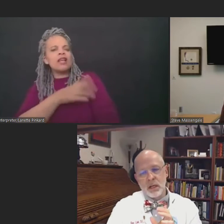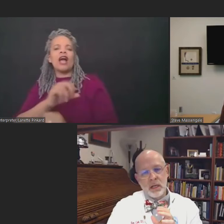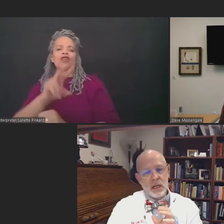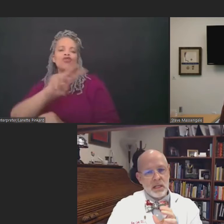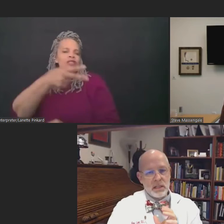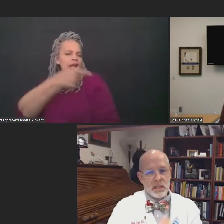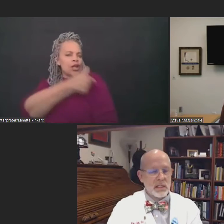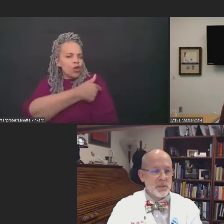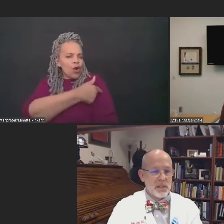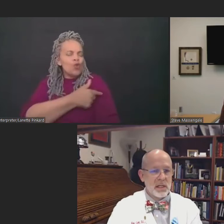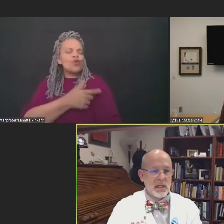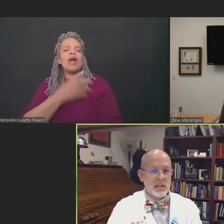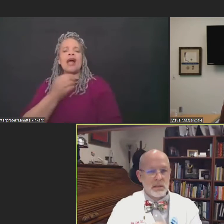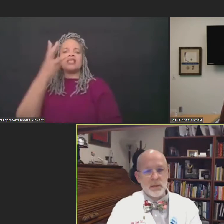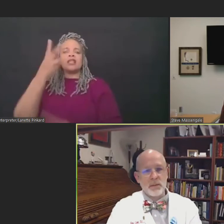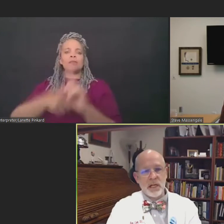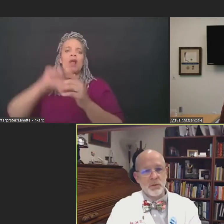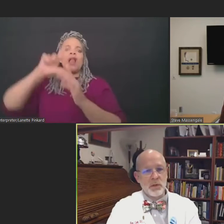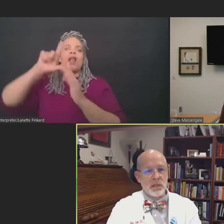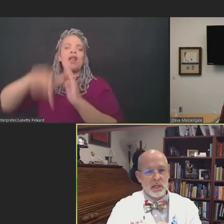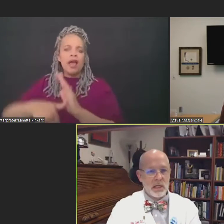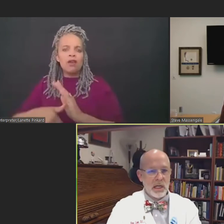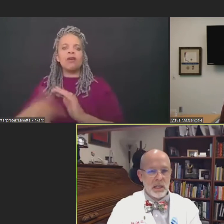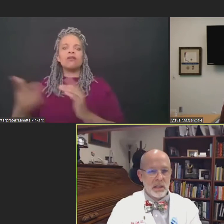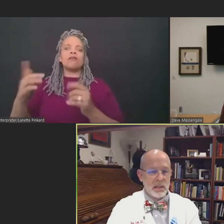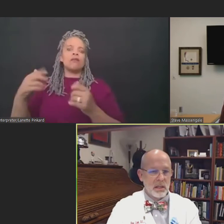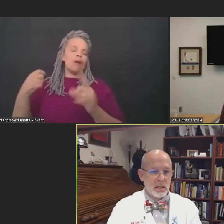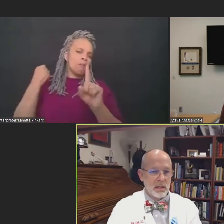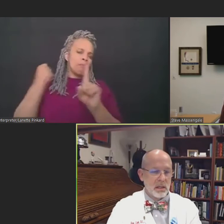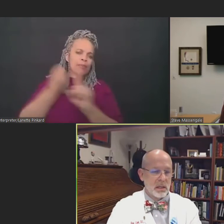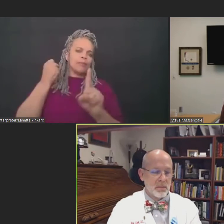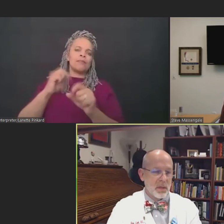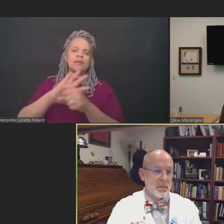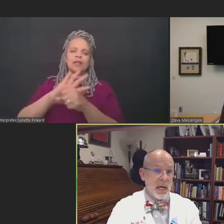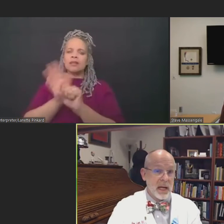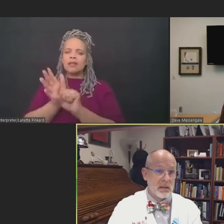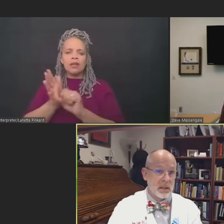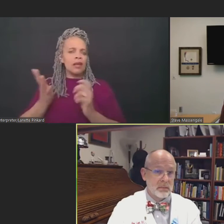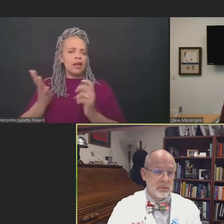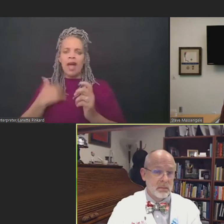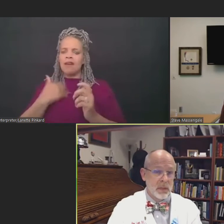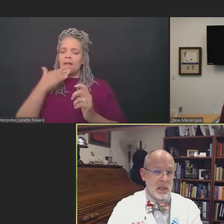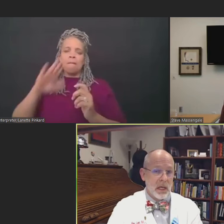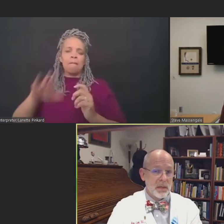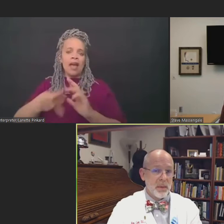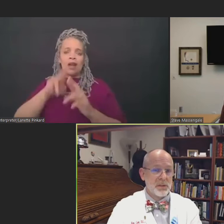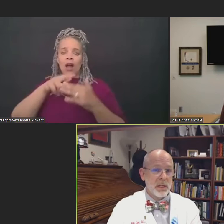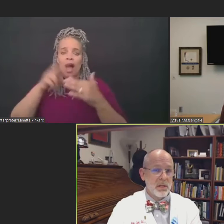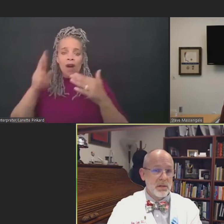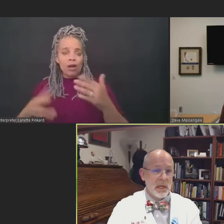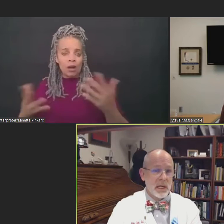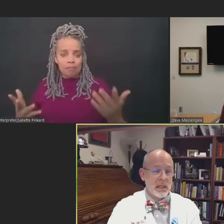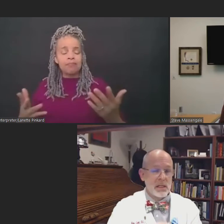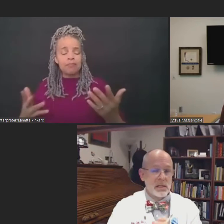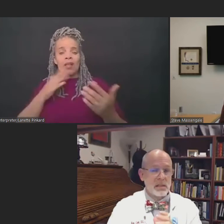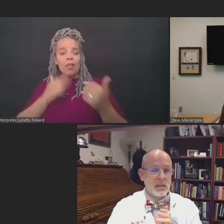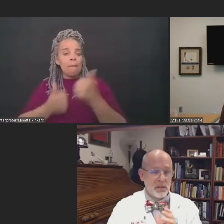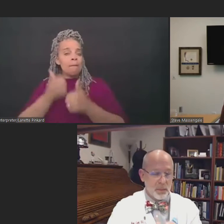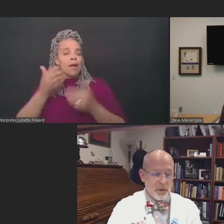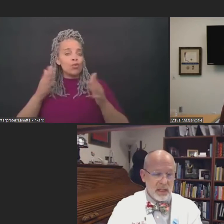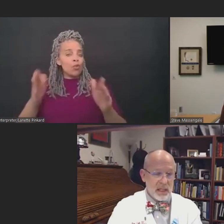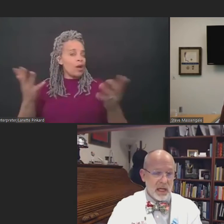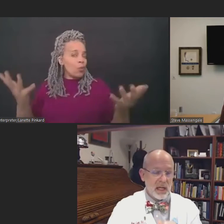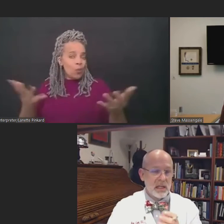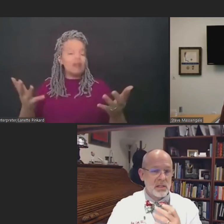dose, and 6 months later came down with it and had a bad outcome. And the best way to do that is